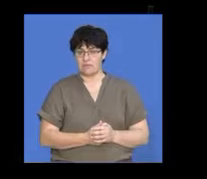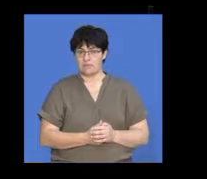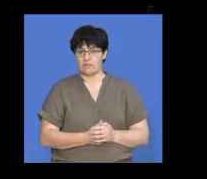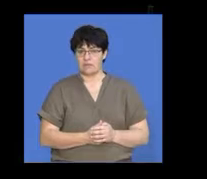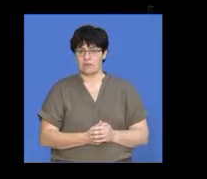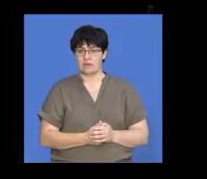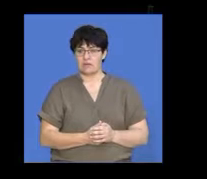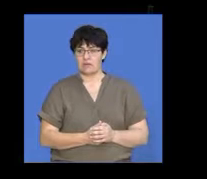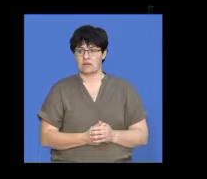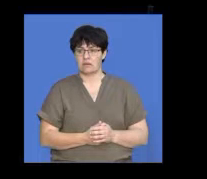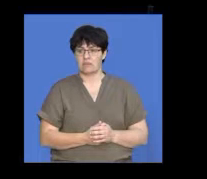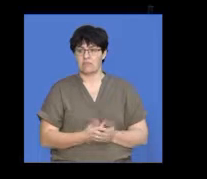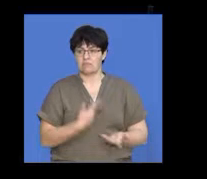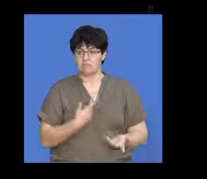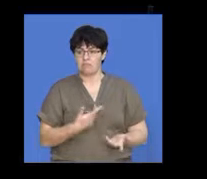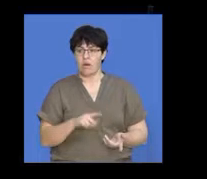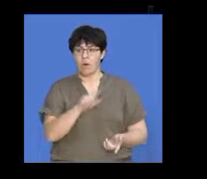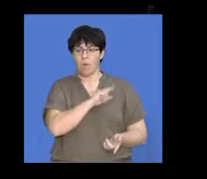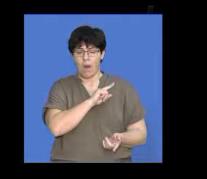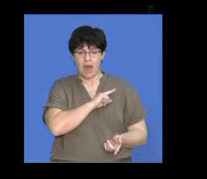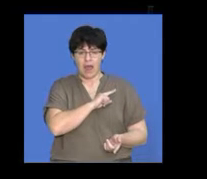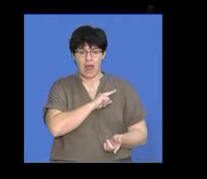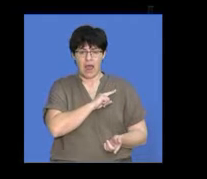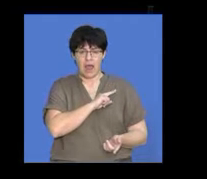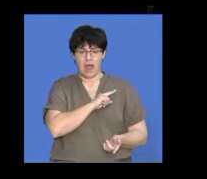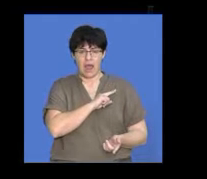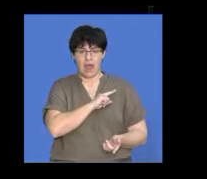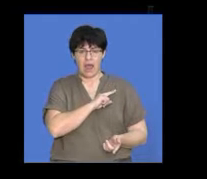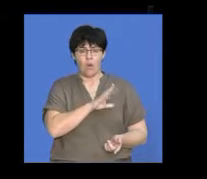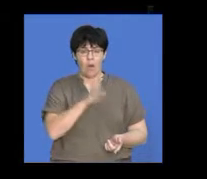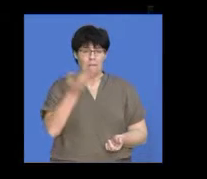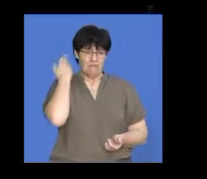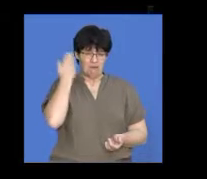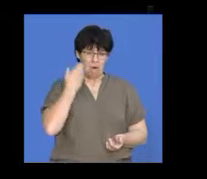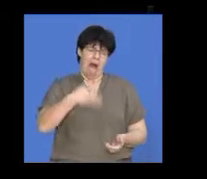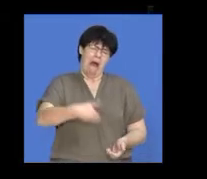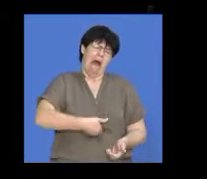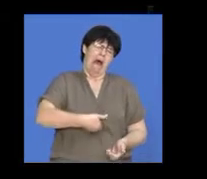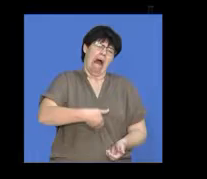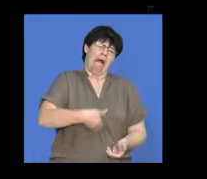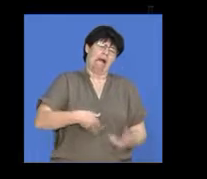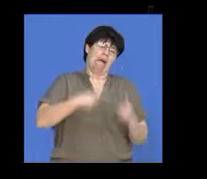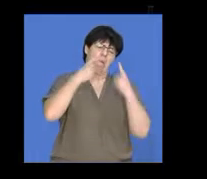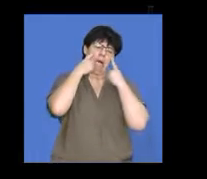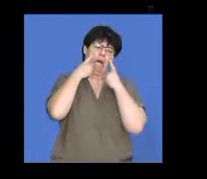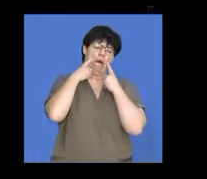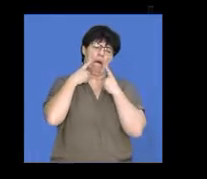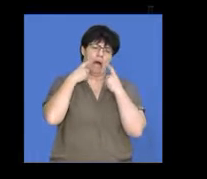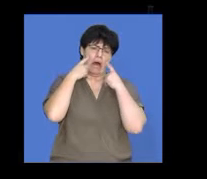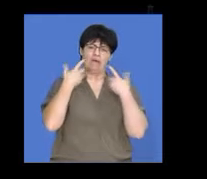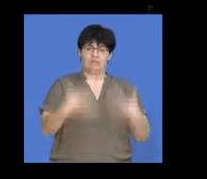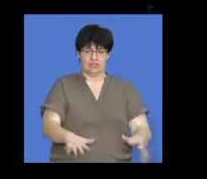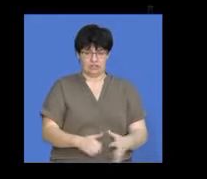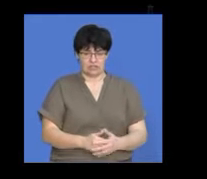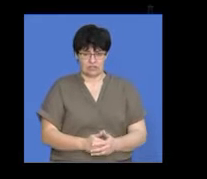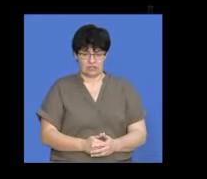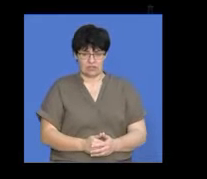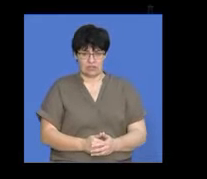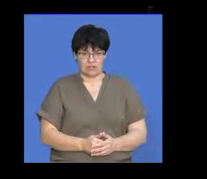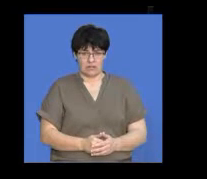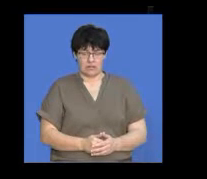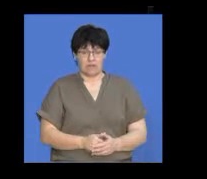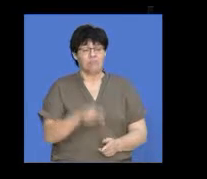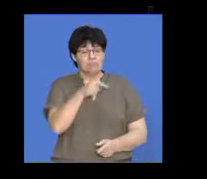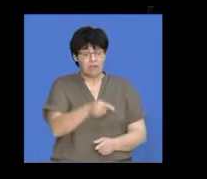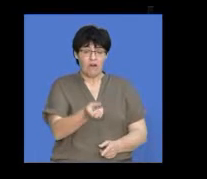crying because they were no longer hungry, obviously, with stomach cramps. Food wasn't the only part of the Black